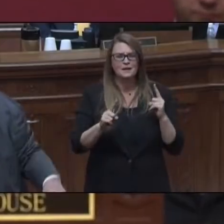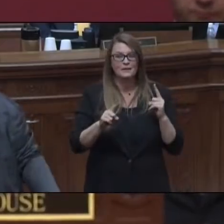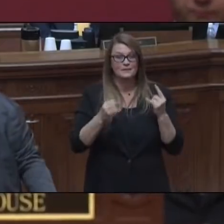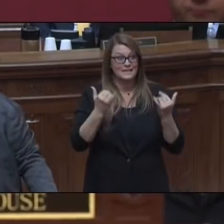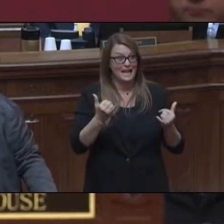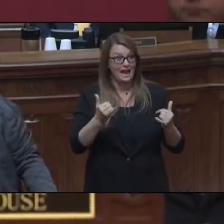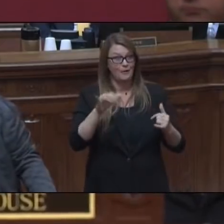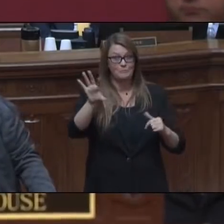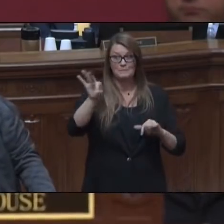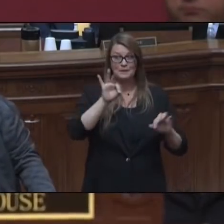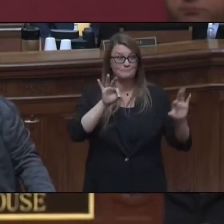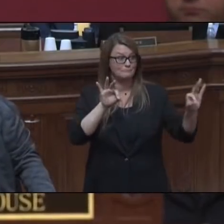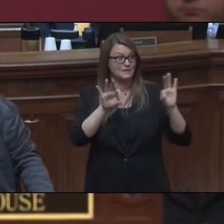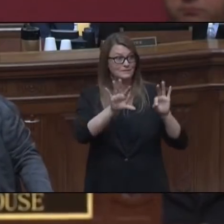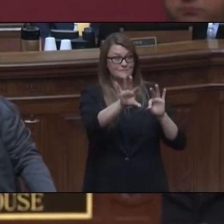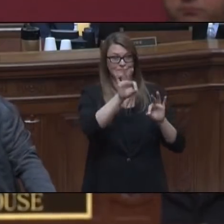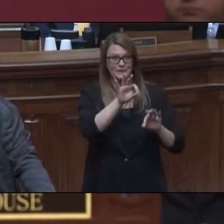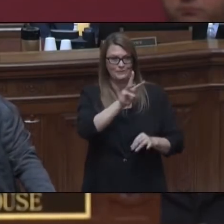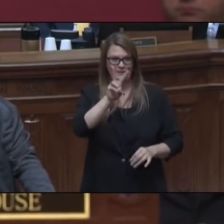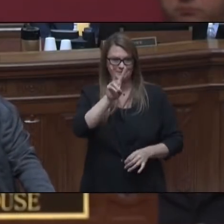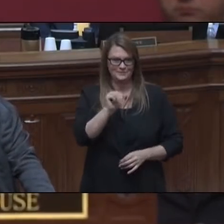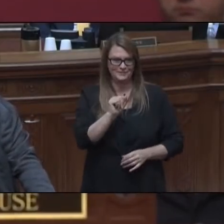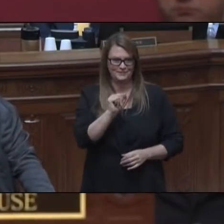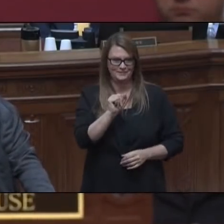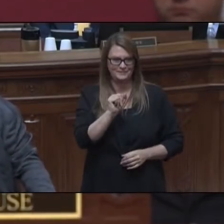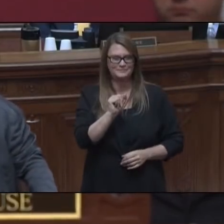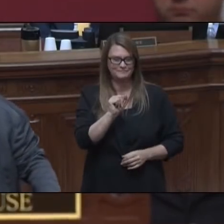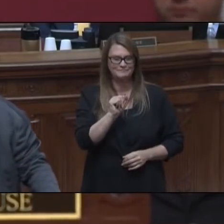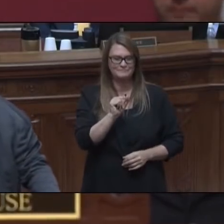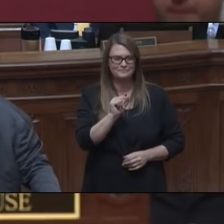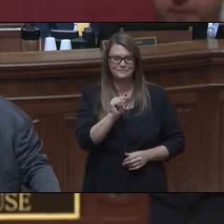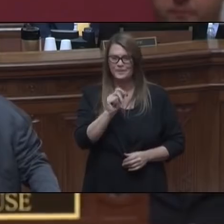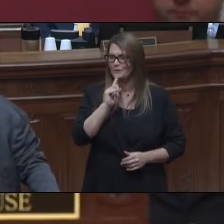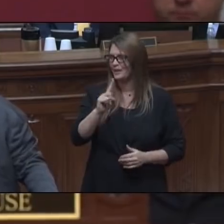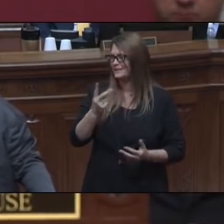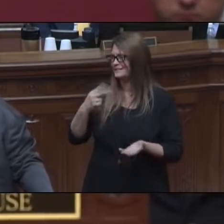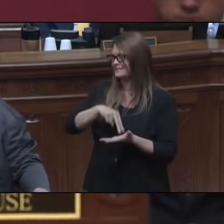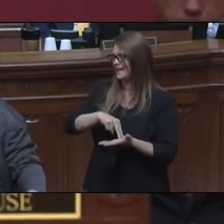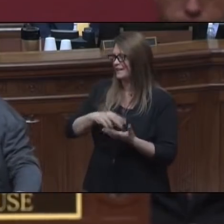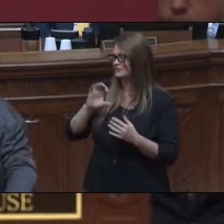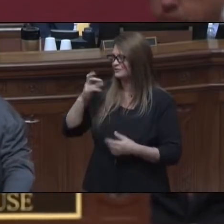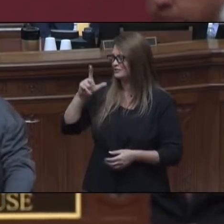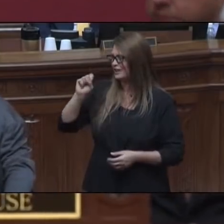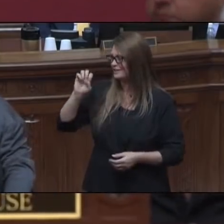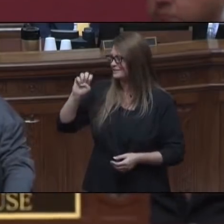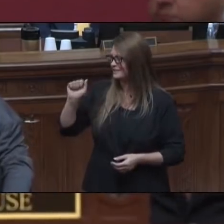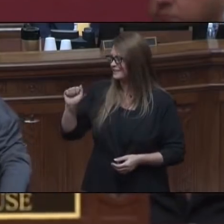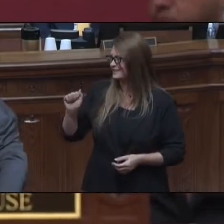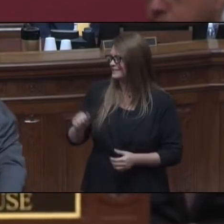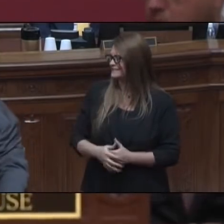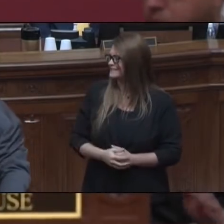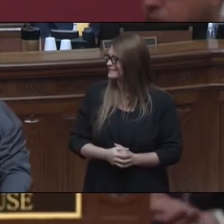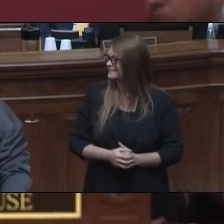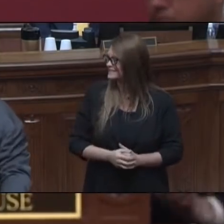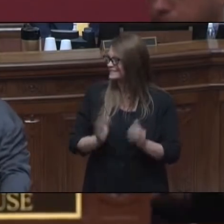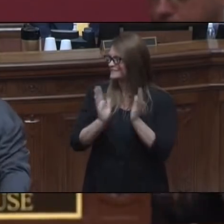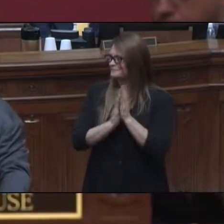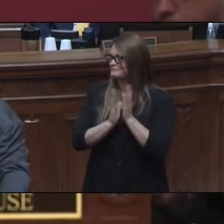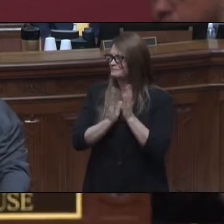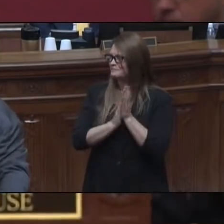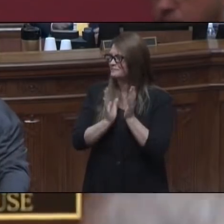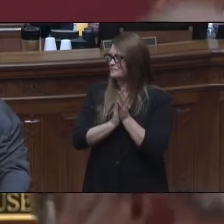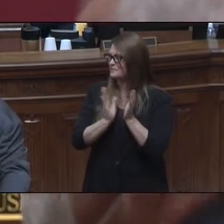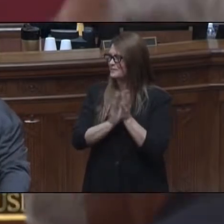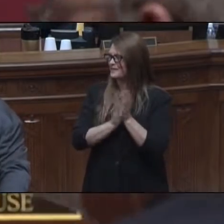picking West Virginia. It's unflat believable. So Chelsea, please stand. An incredible job, incredible job.